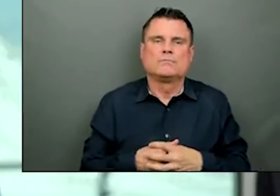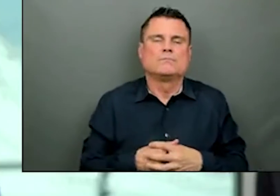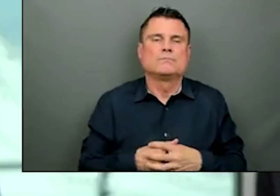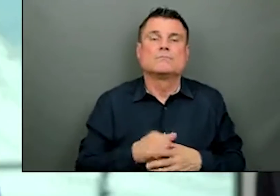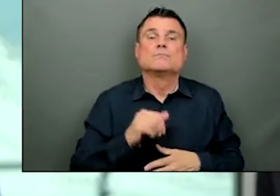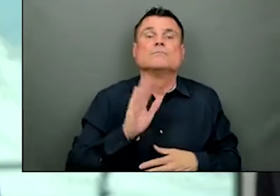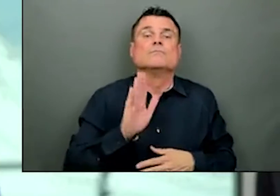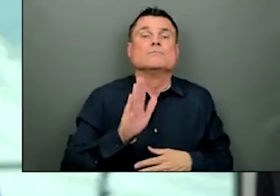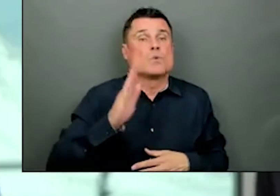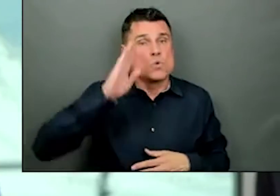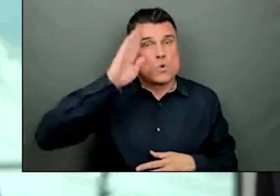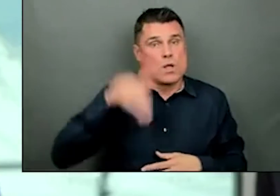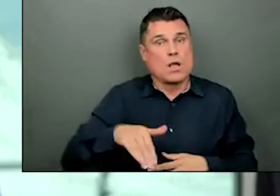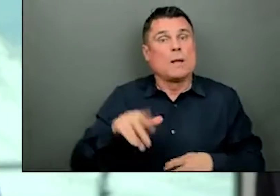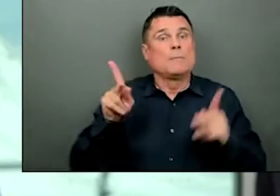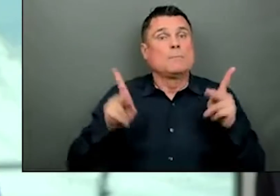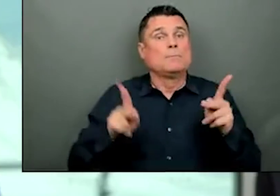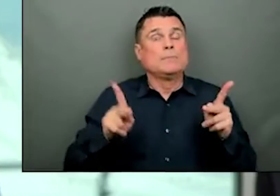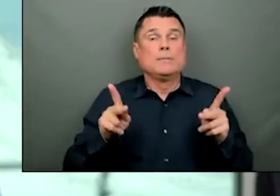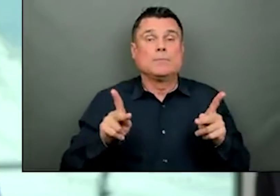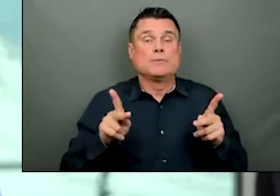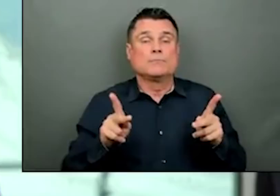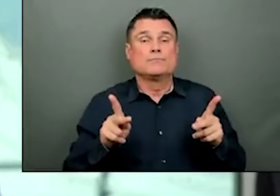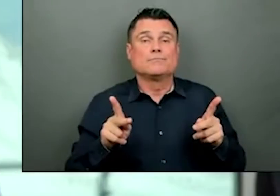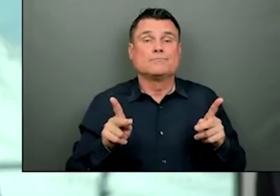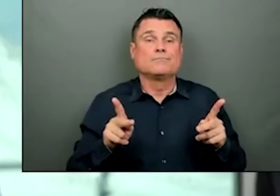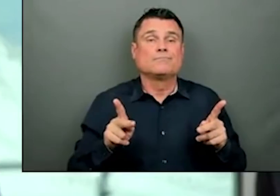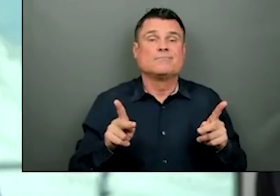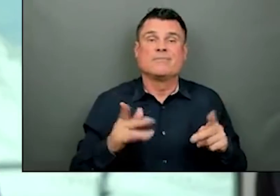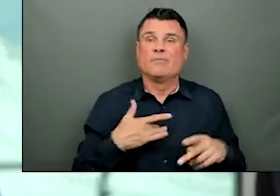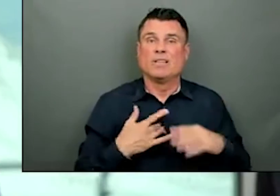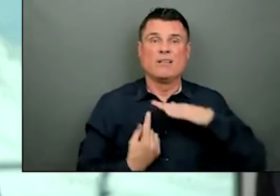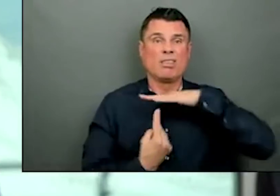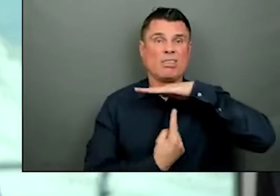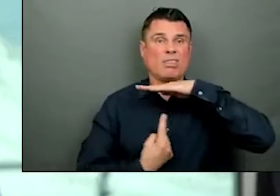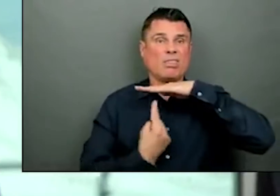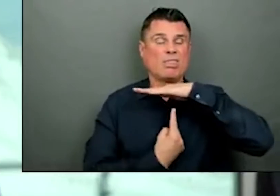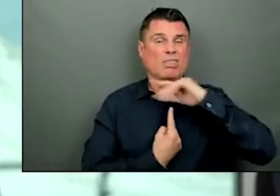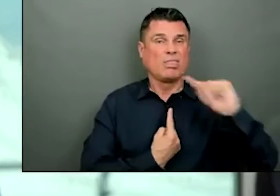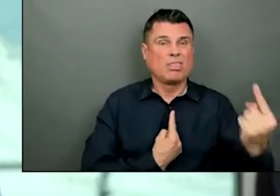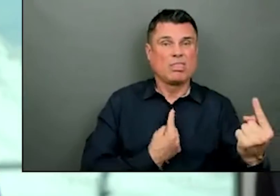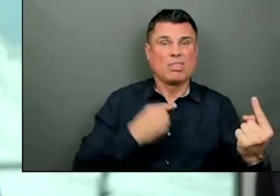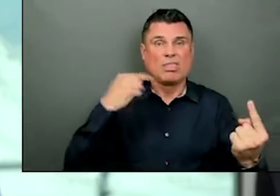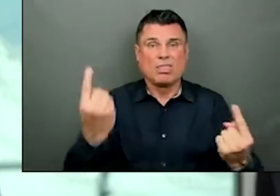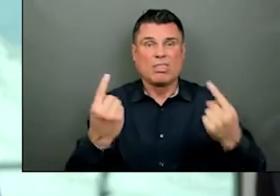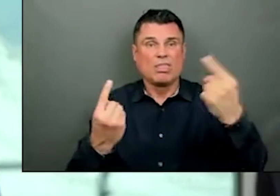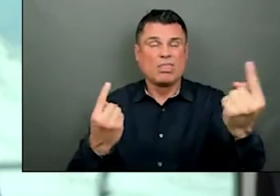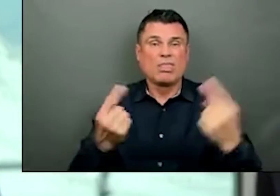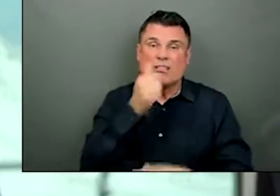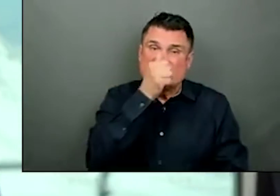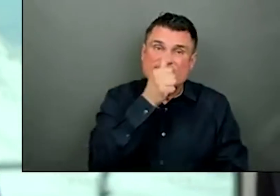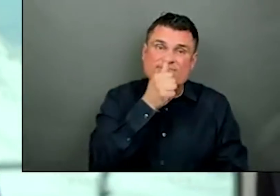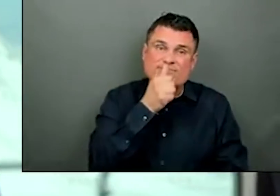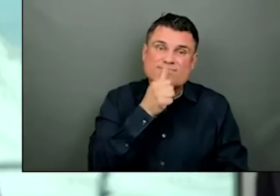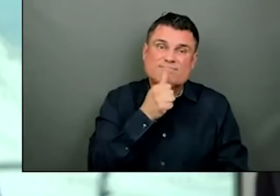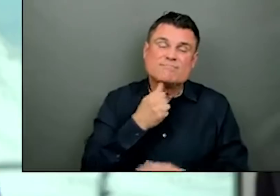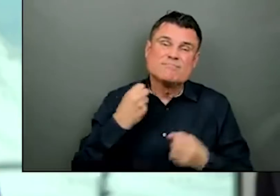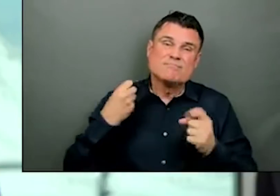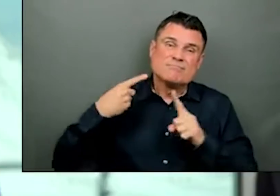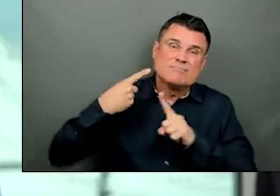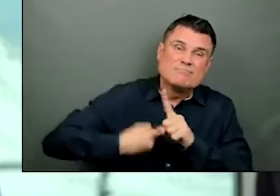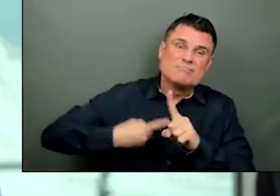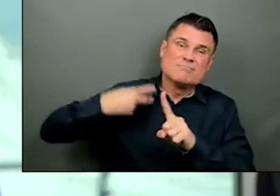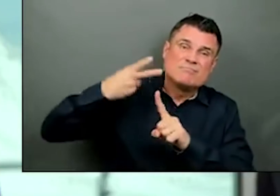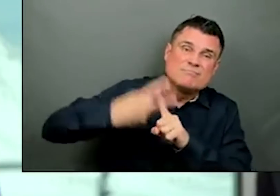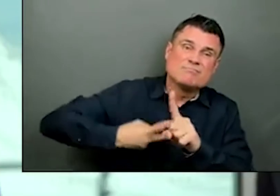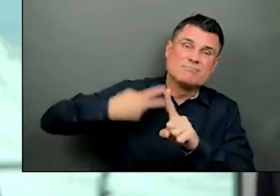friends and family for these many, many months need to have that connection, and we need to do it safely. So